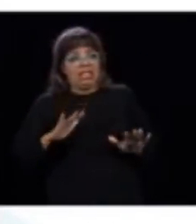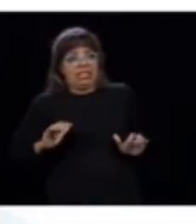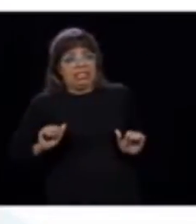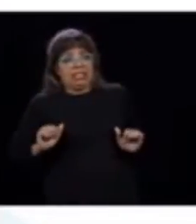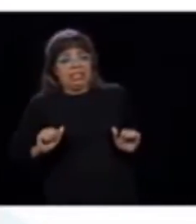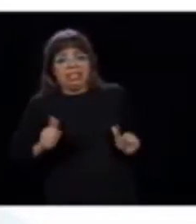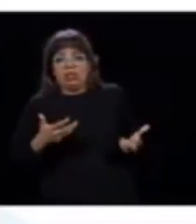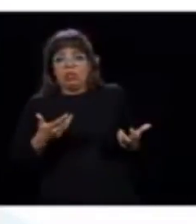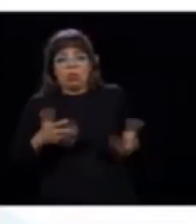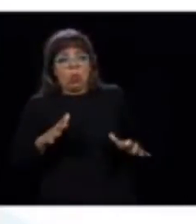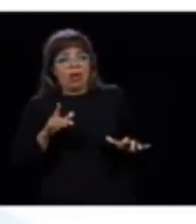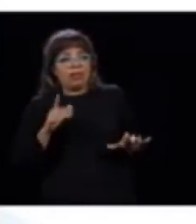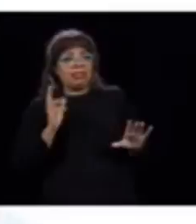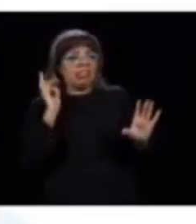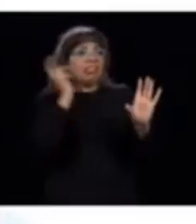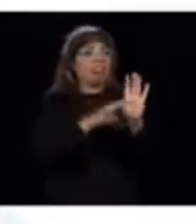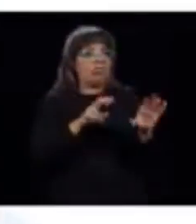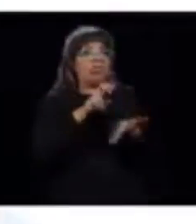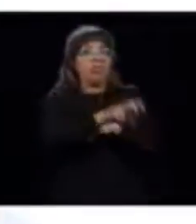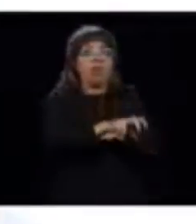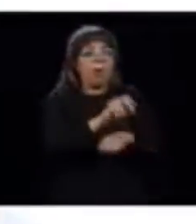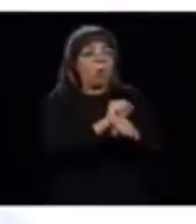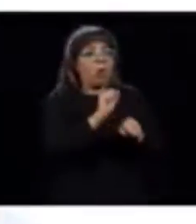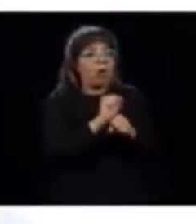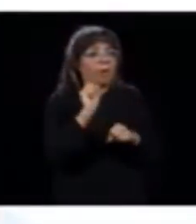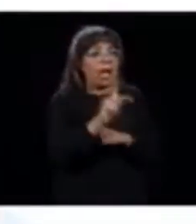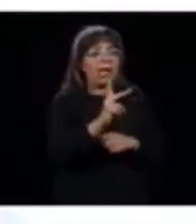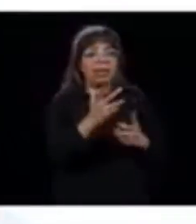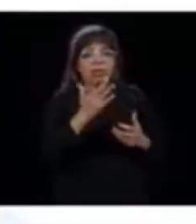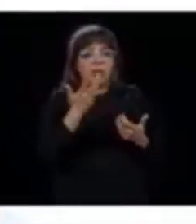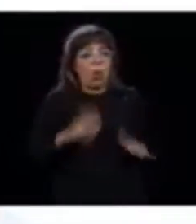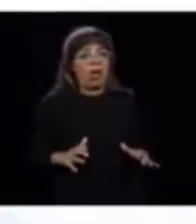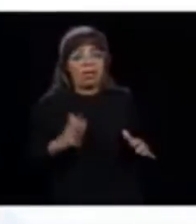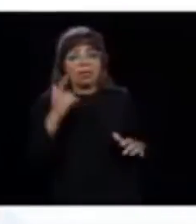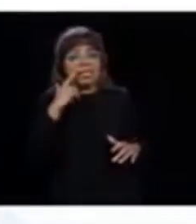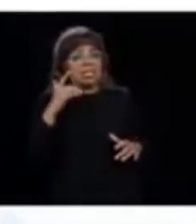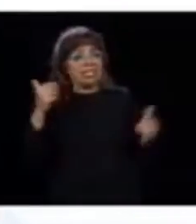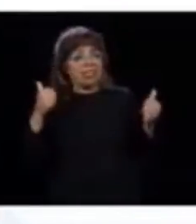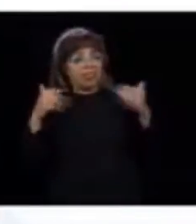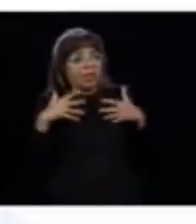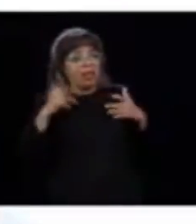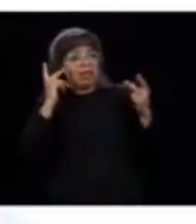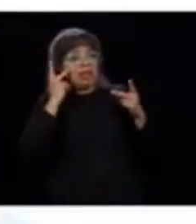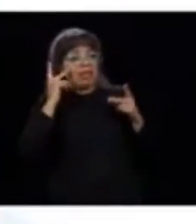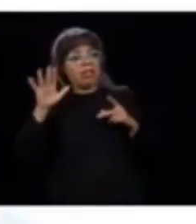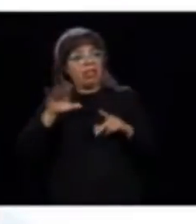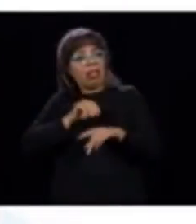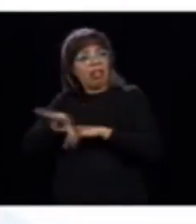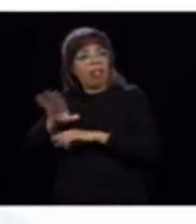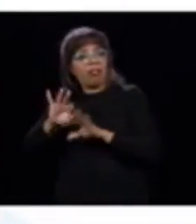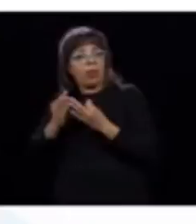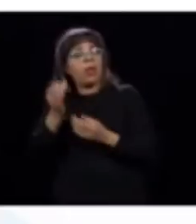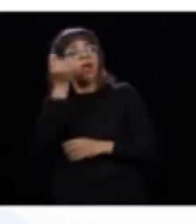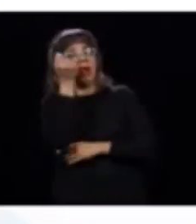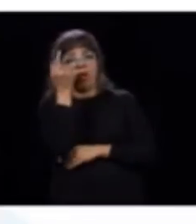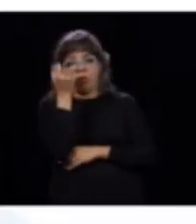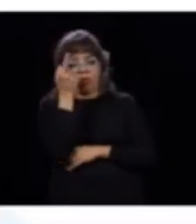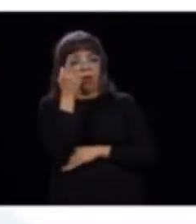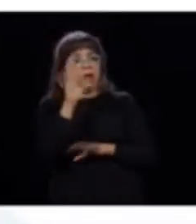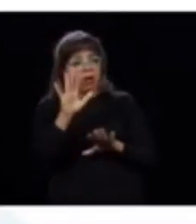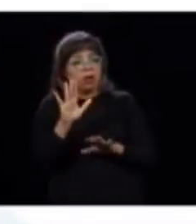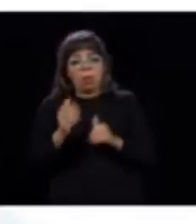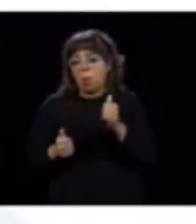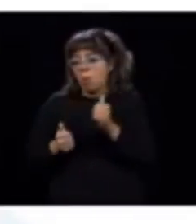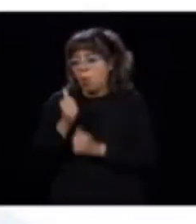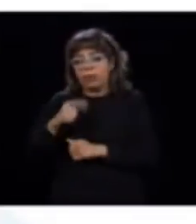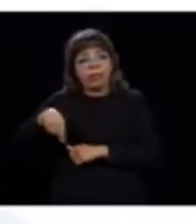salute them. We salute them because most of them are at work and most of them are helping. so what